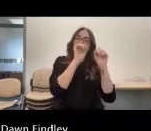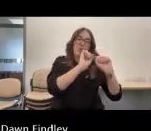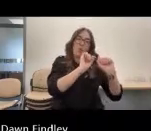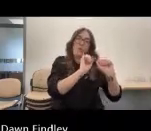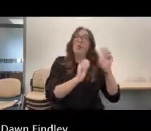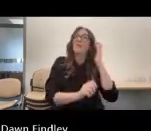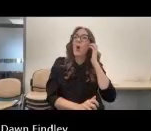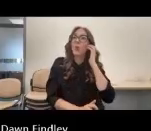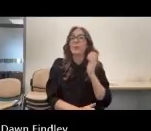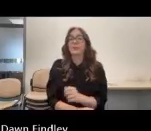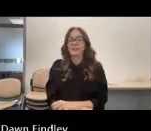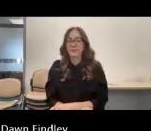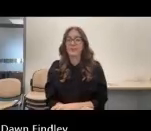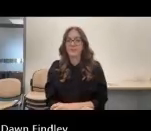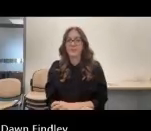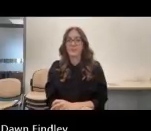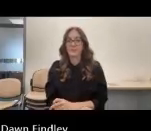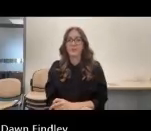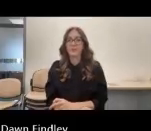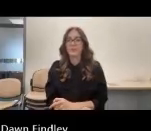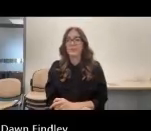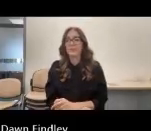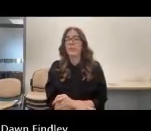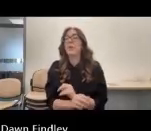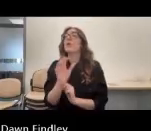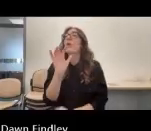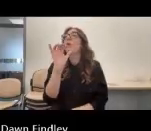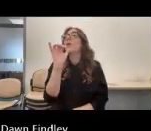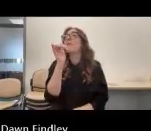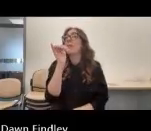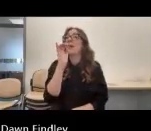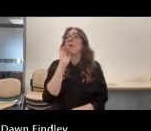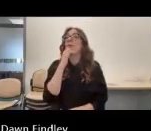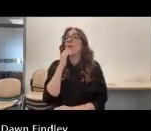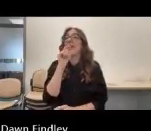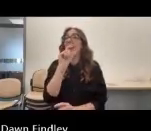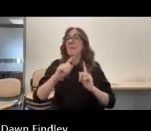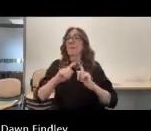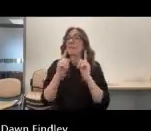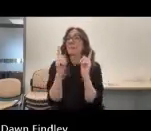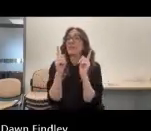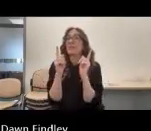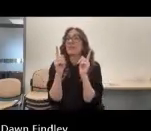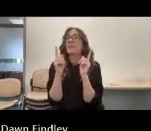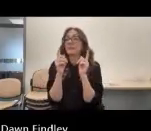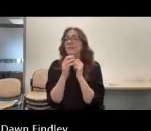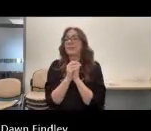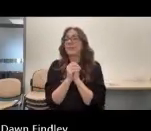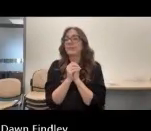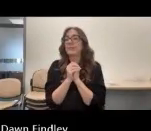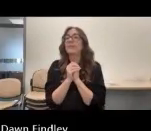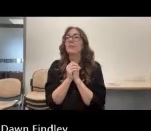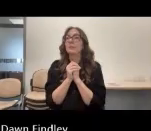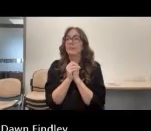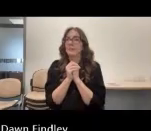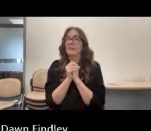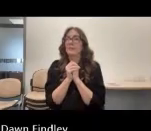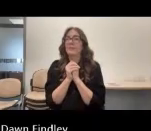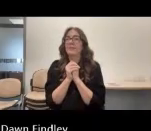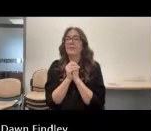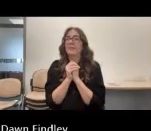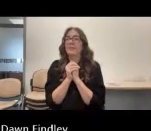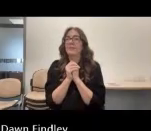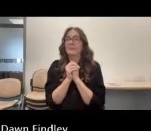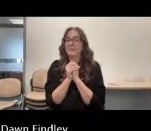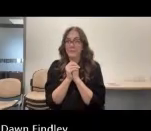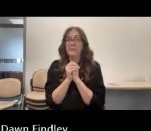So could be a little bit different. So we'll see how we get on. But yeah, just